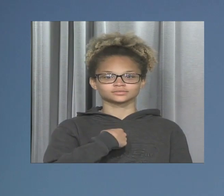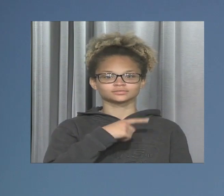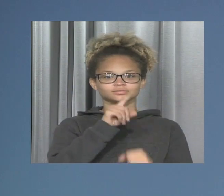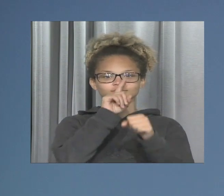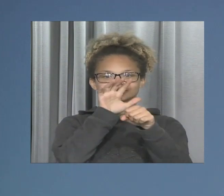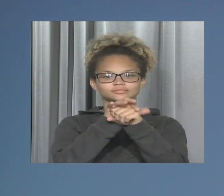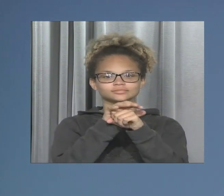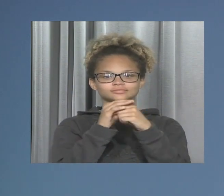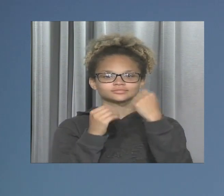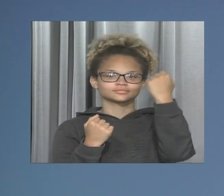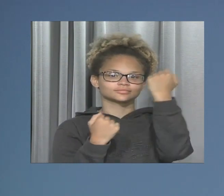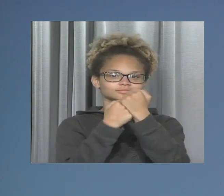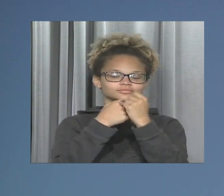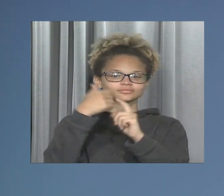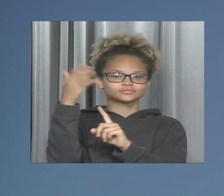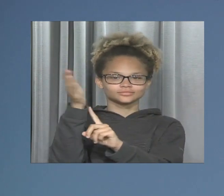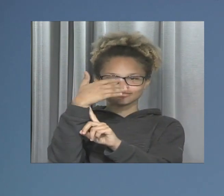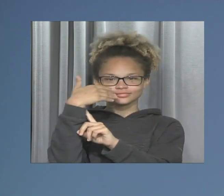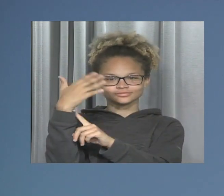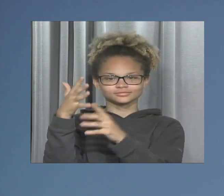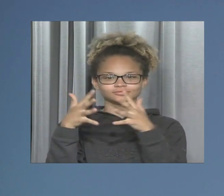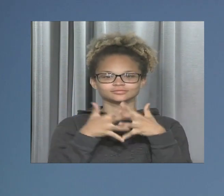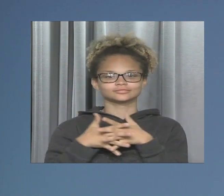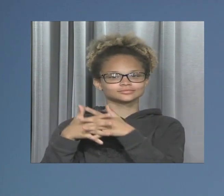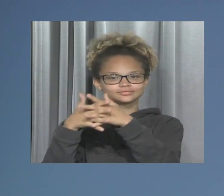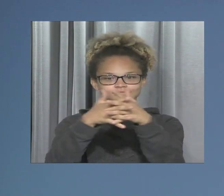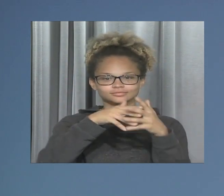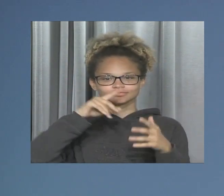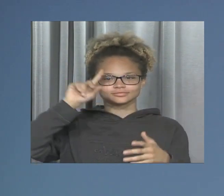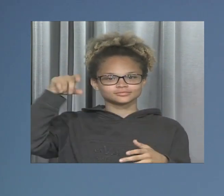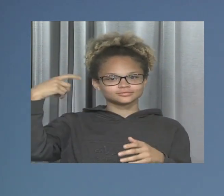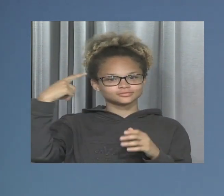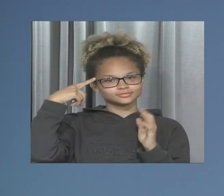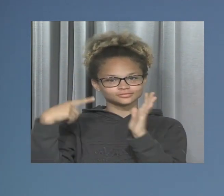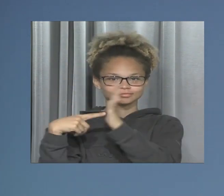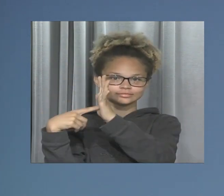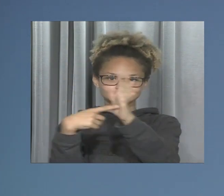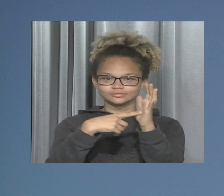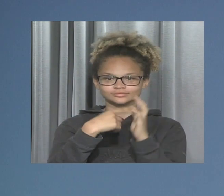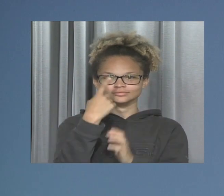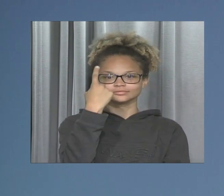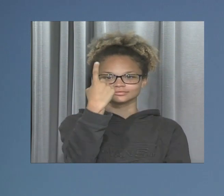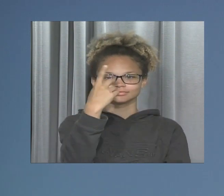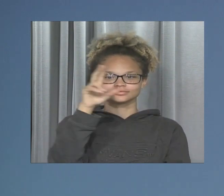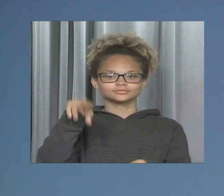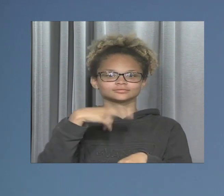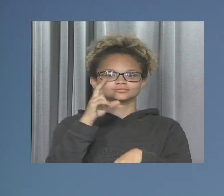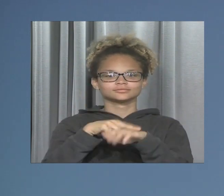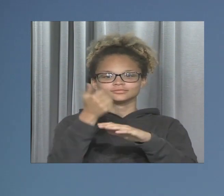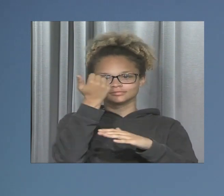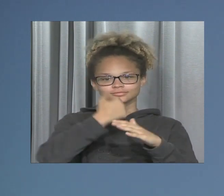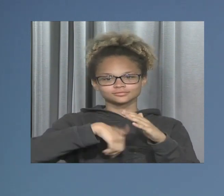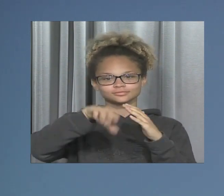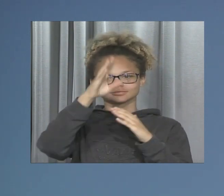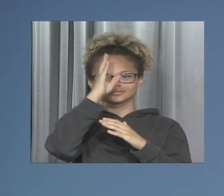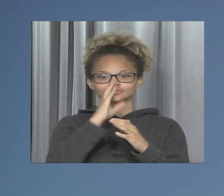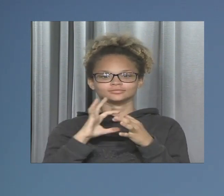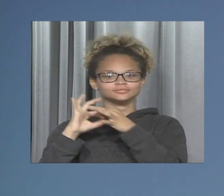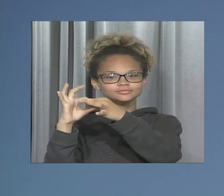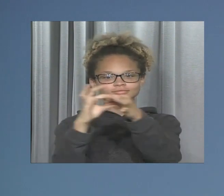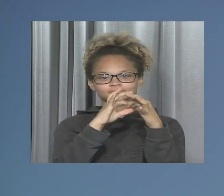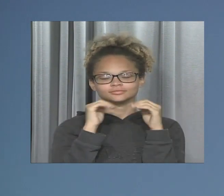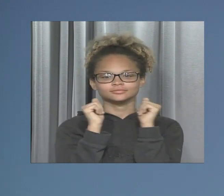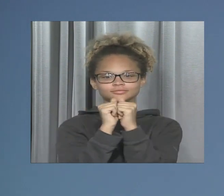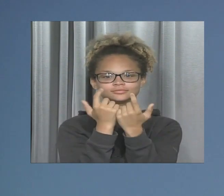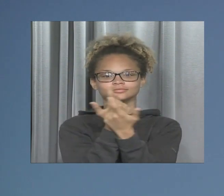I pledge allegiance to the flag of the United States of America and to the Republic for which it stands, one nation